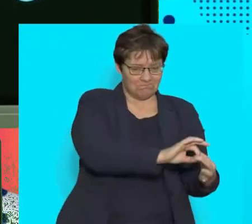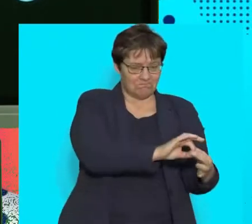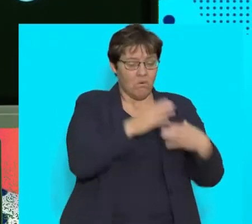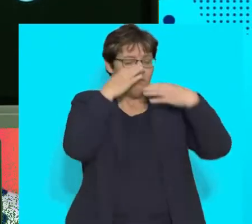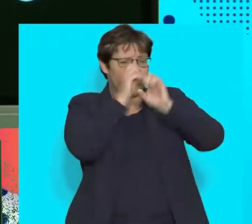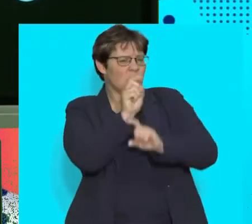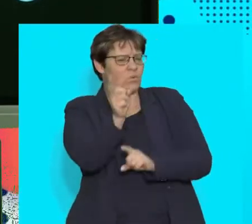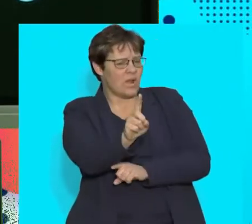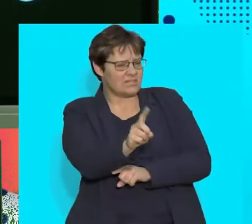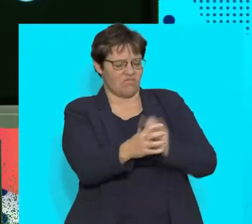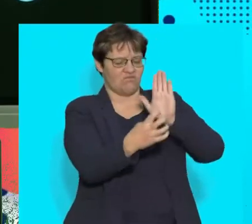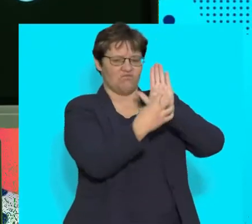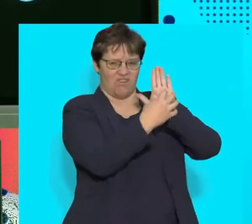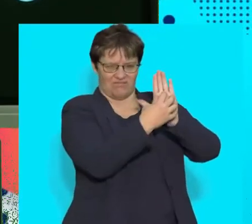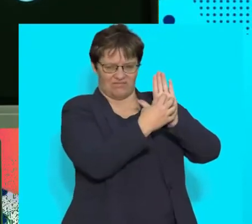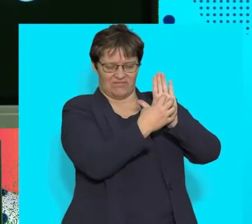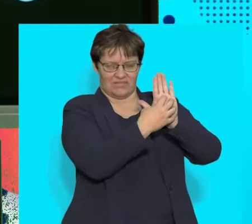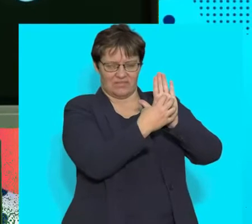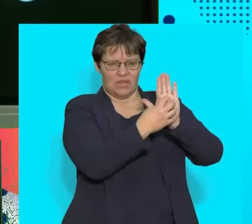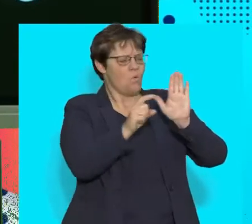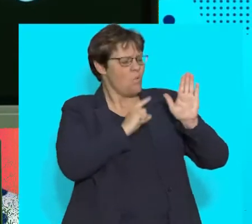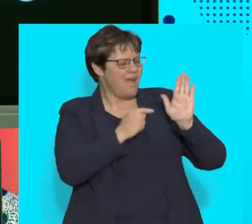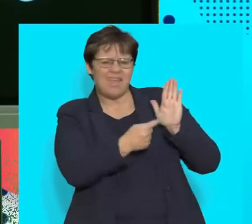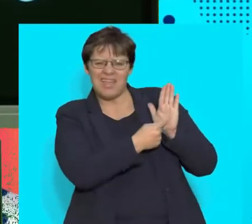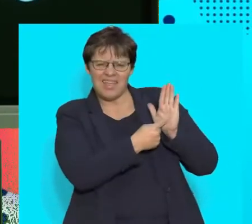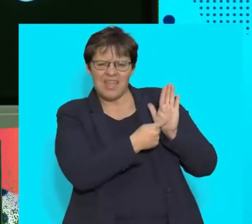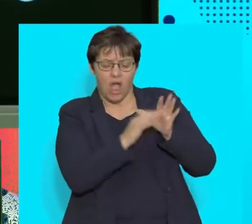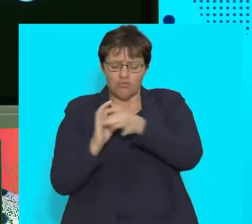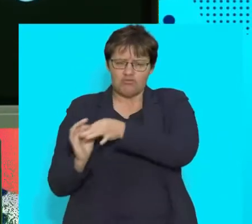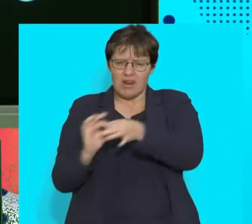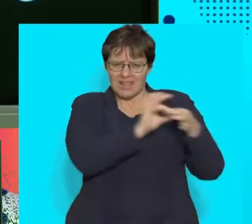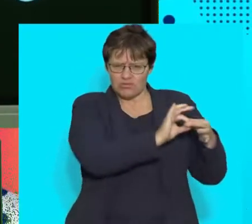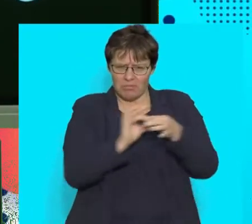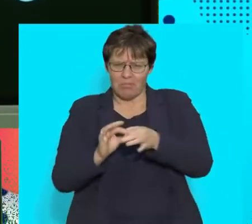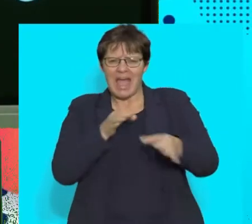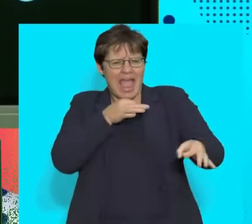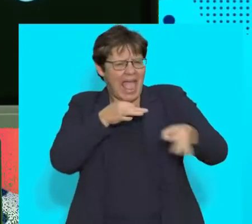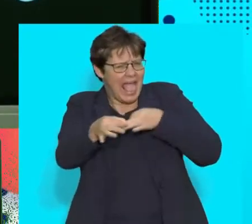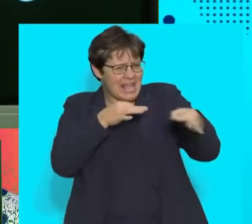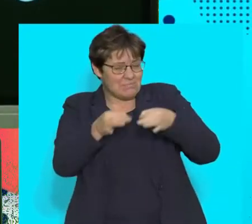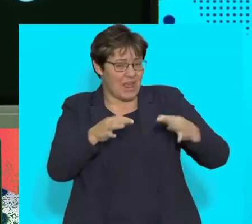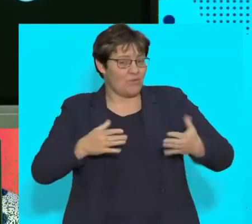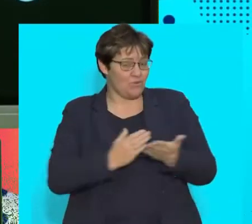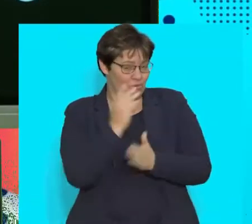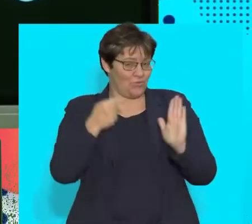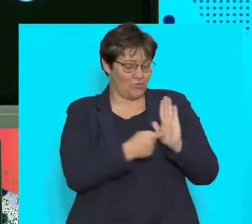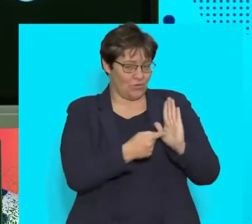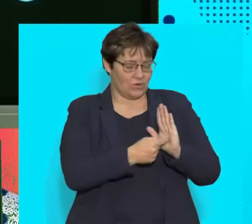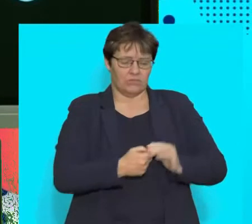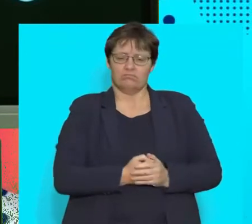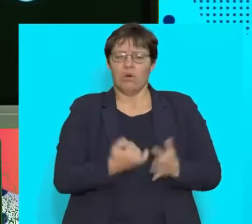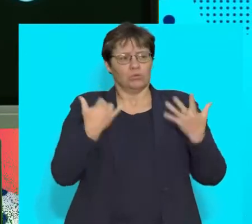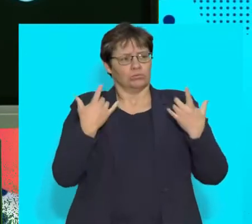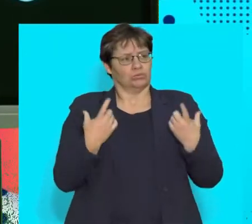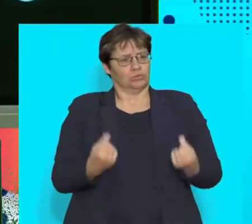focus on graphs as a method for describing these relationships. So let's take a moment not to do